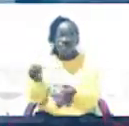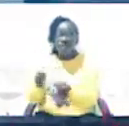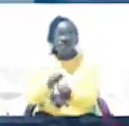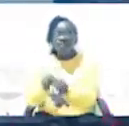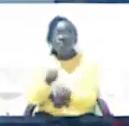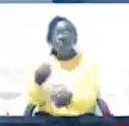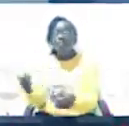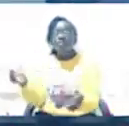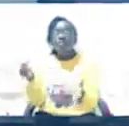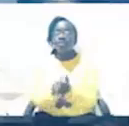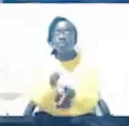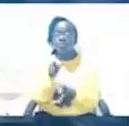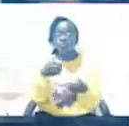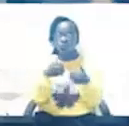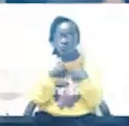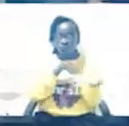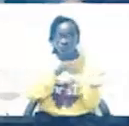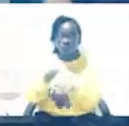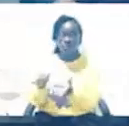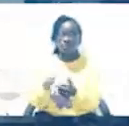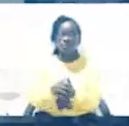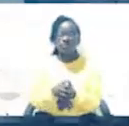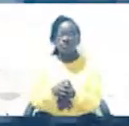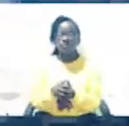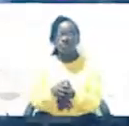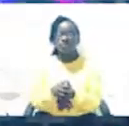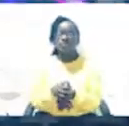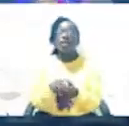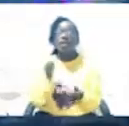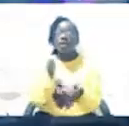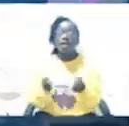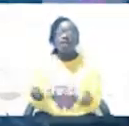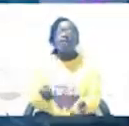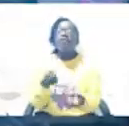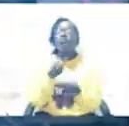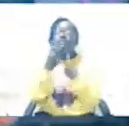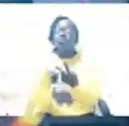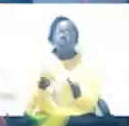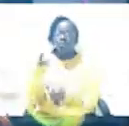Somebody who has mouth, who can believe, can scream and say amen.